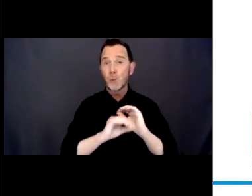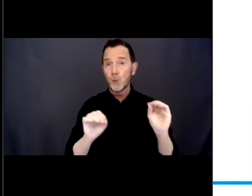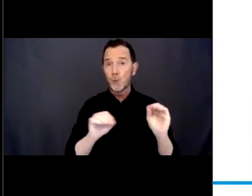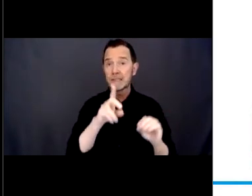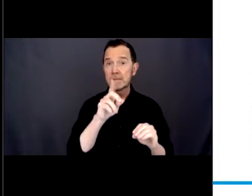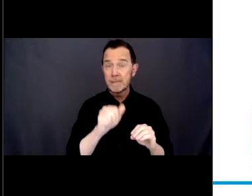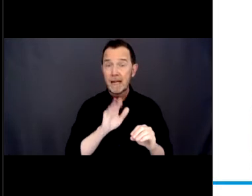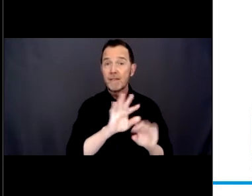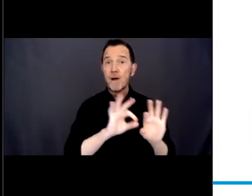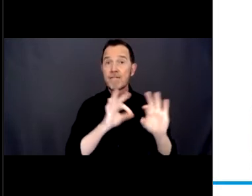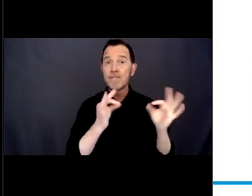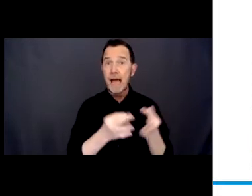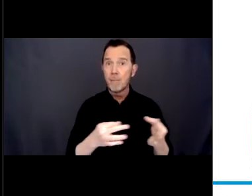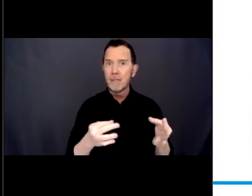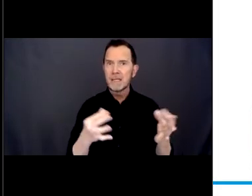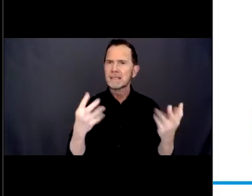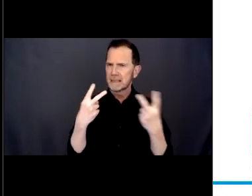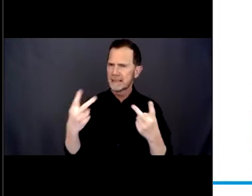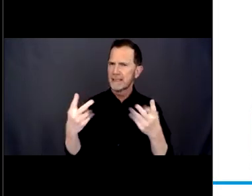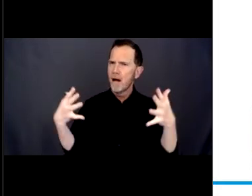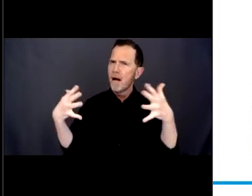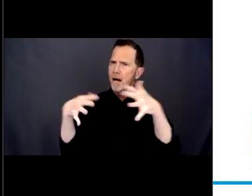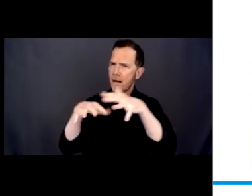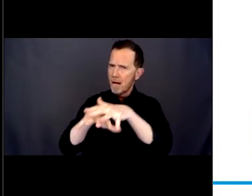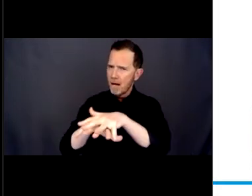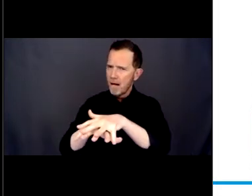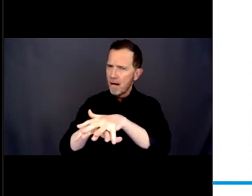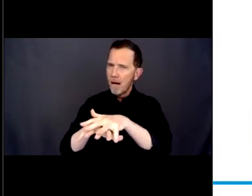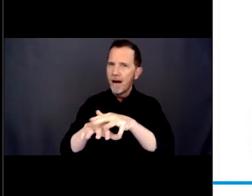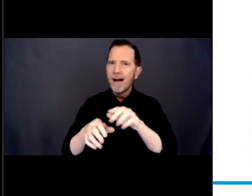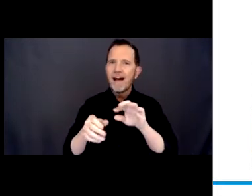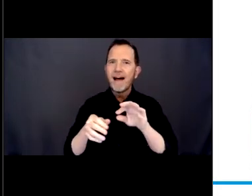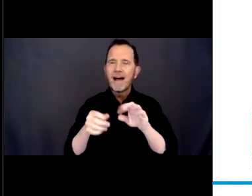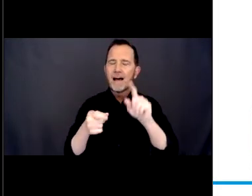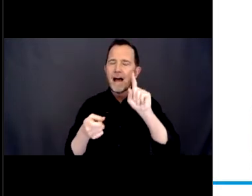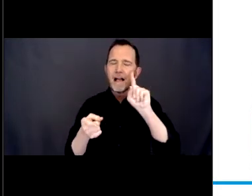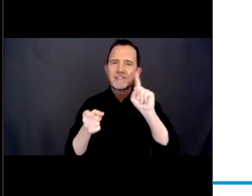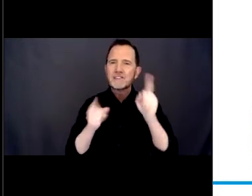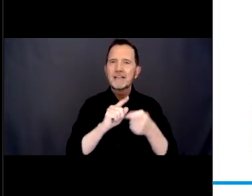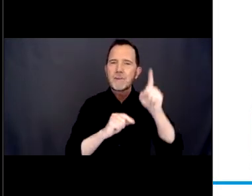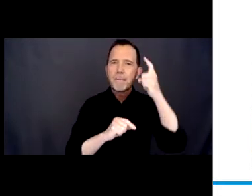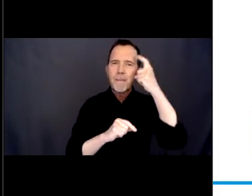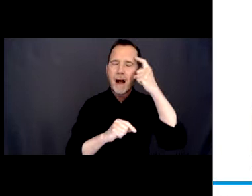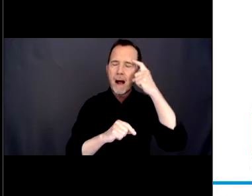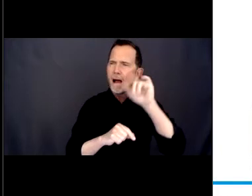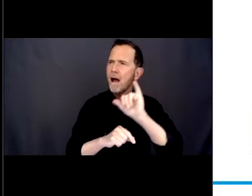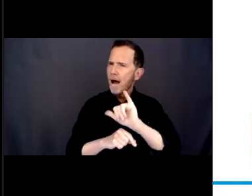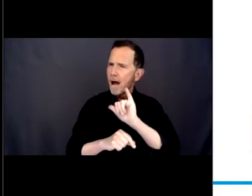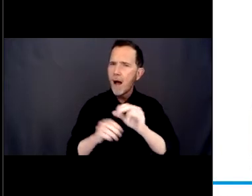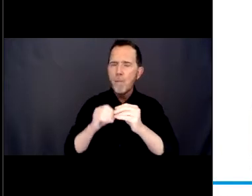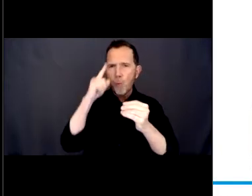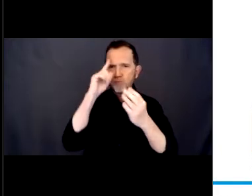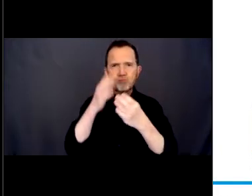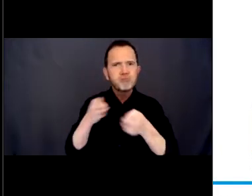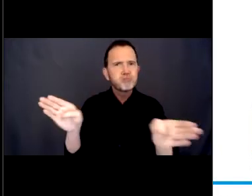also change their perceptions towards social inclusion after participating in social inclusion events.